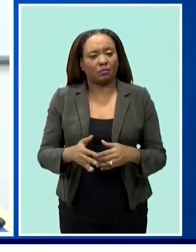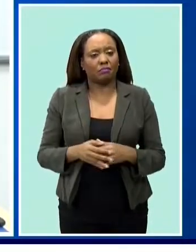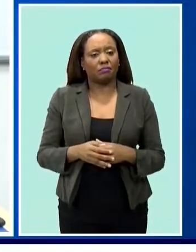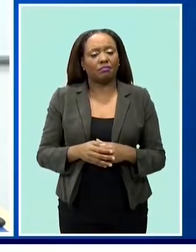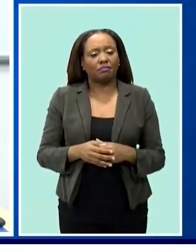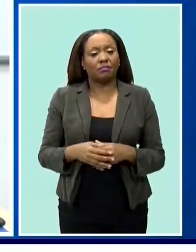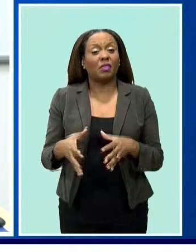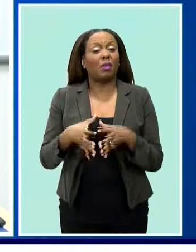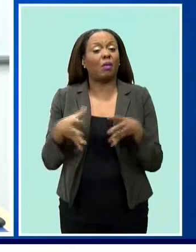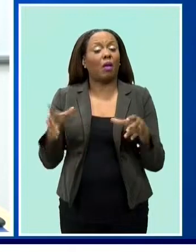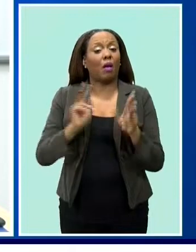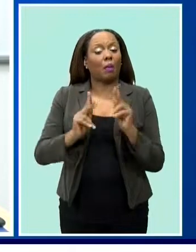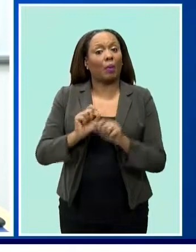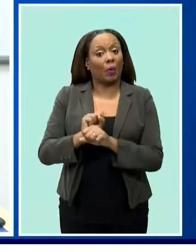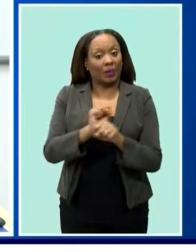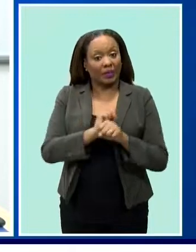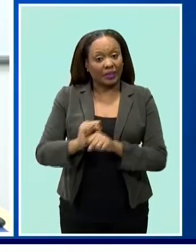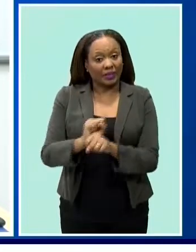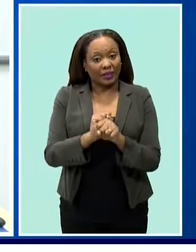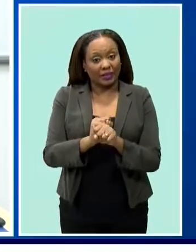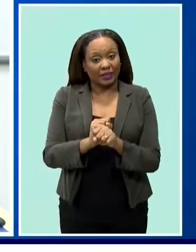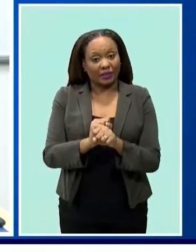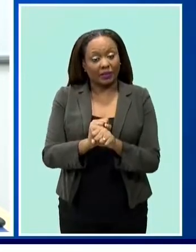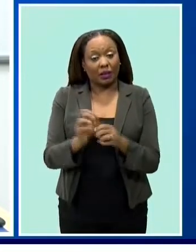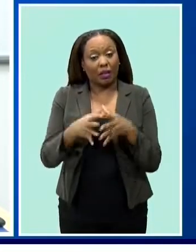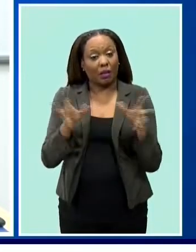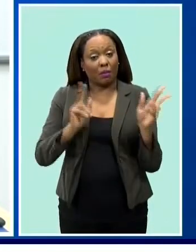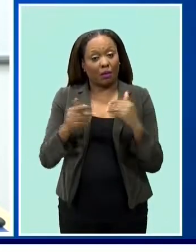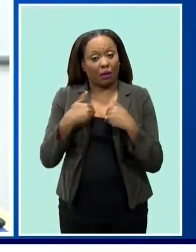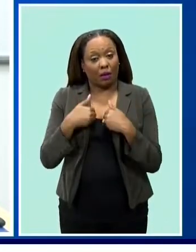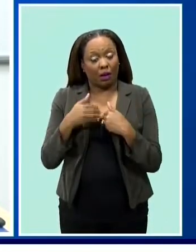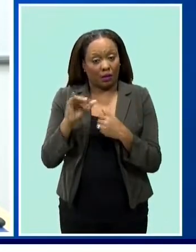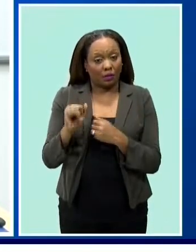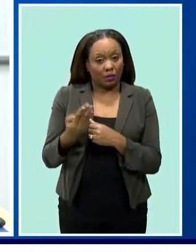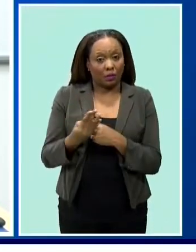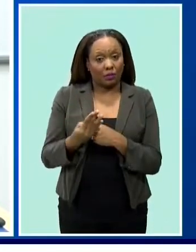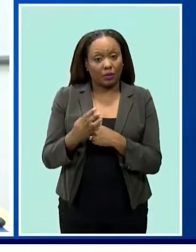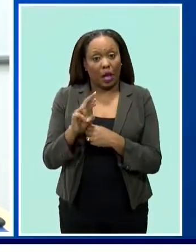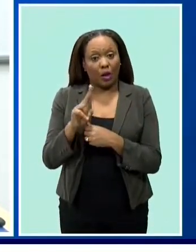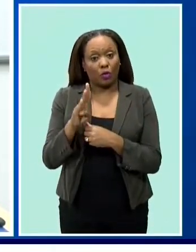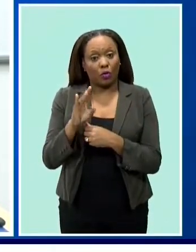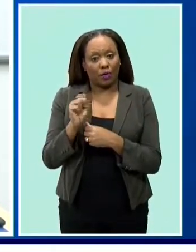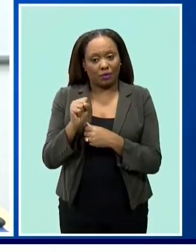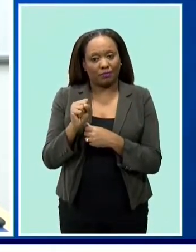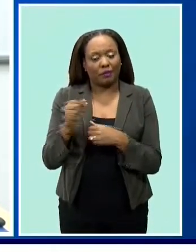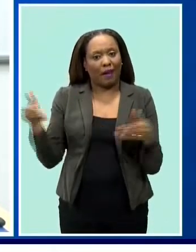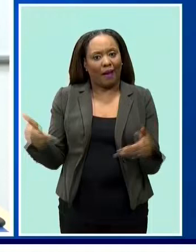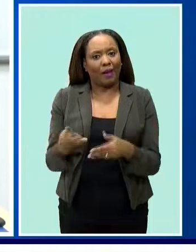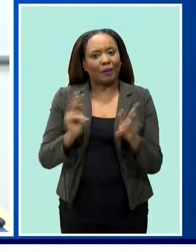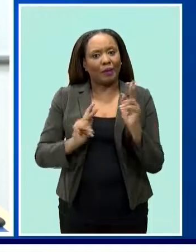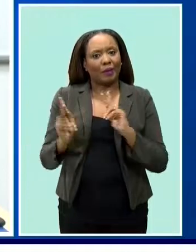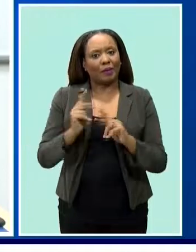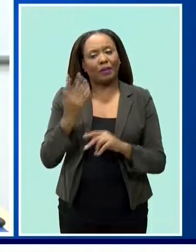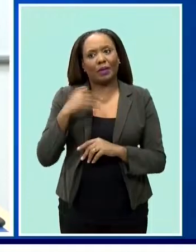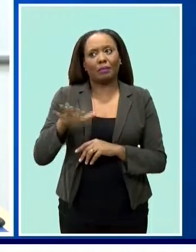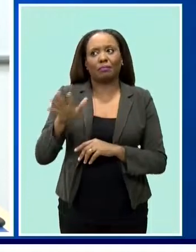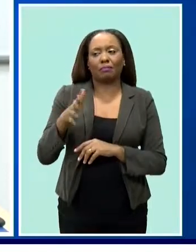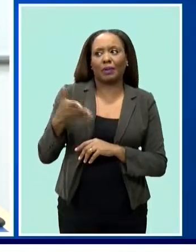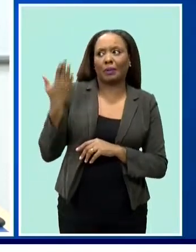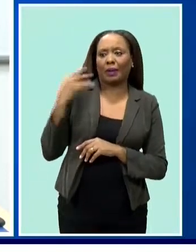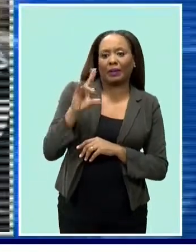that's significant employment levels that Rubis would have generated in this country over the last 7